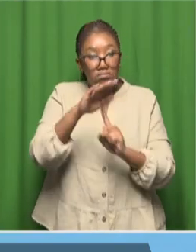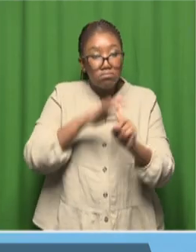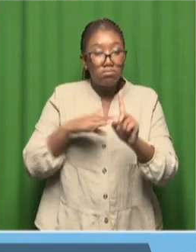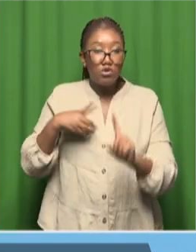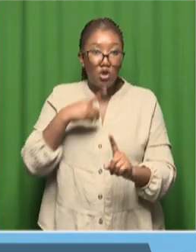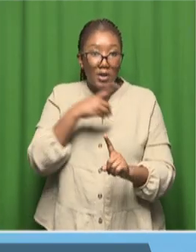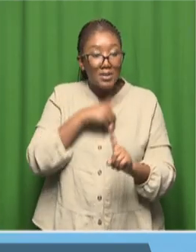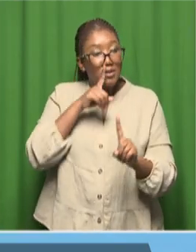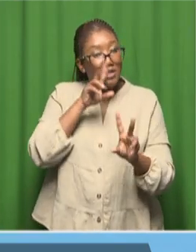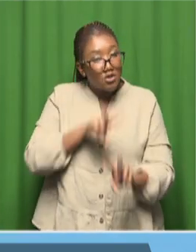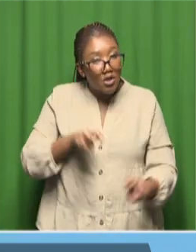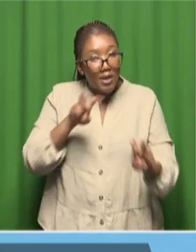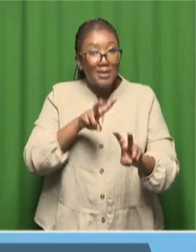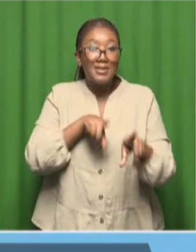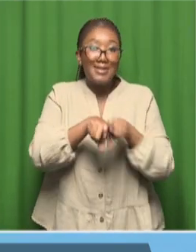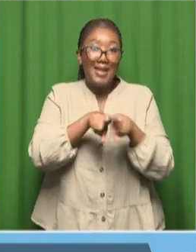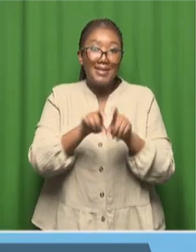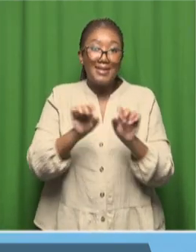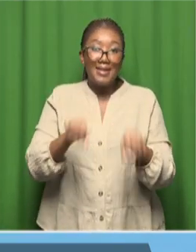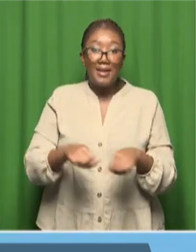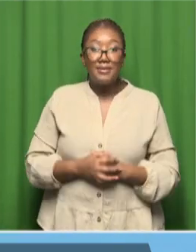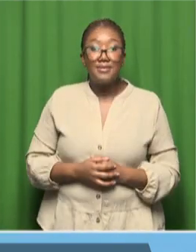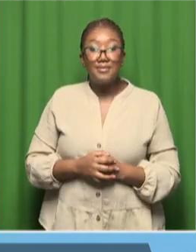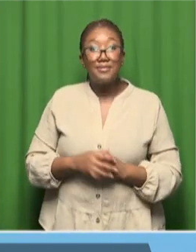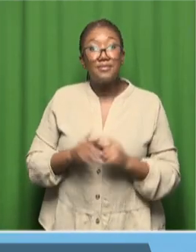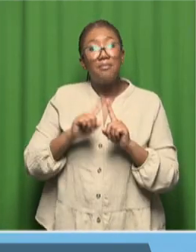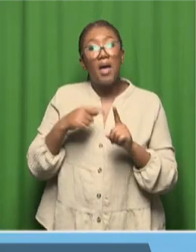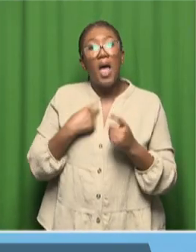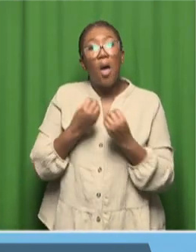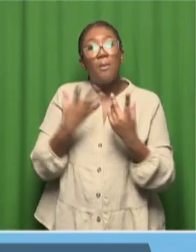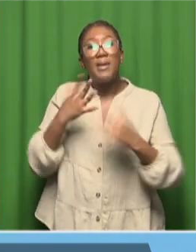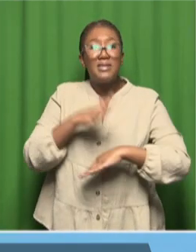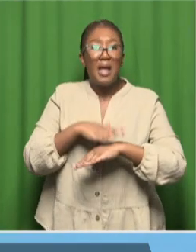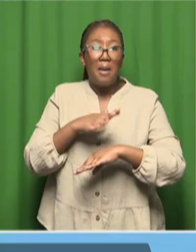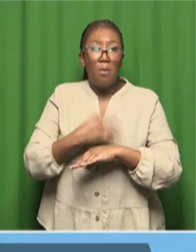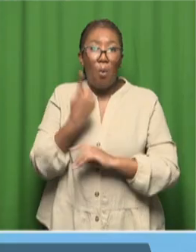of your vitals. How often do you recommend that people test that? I mean, what